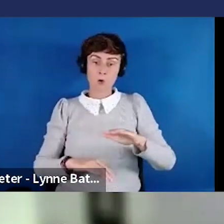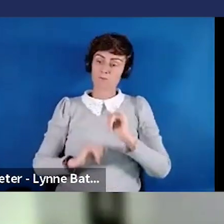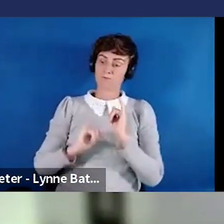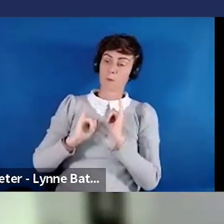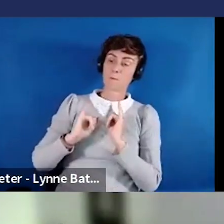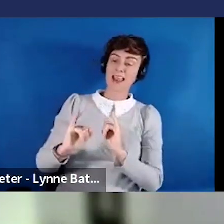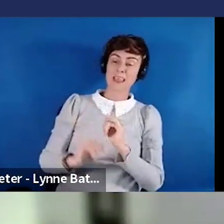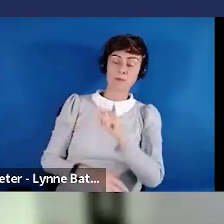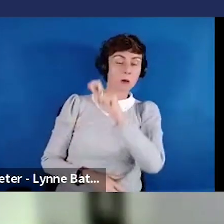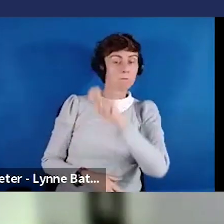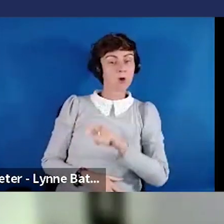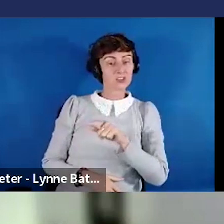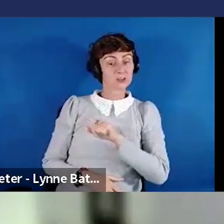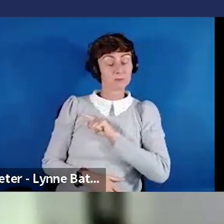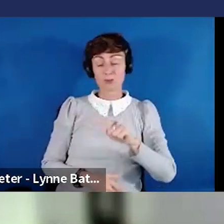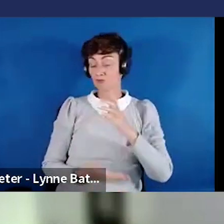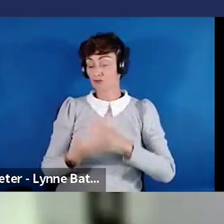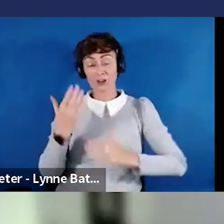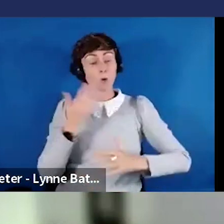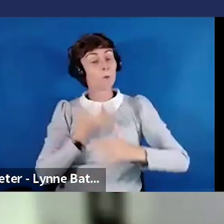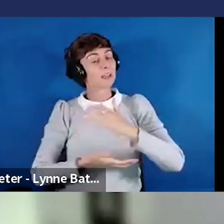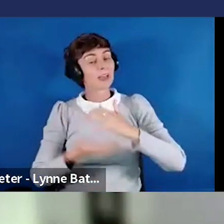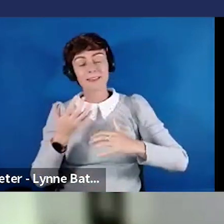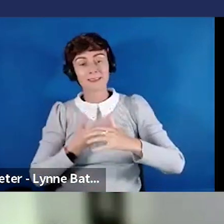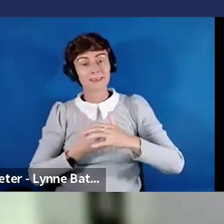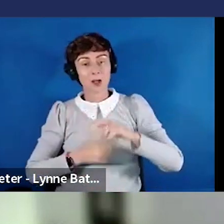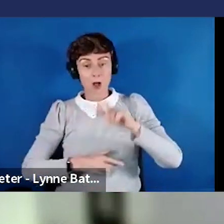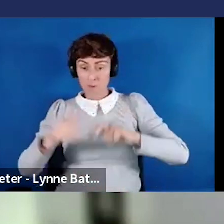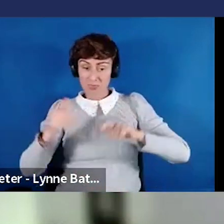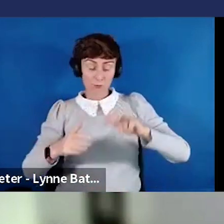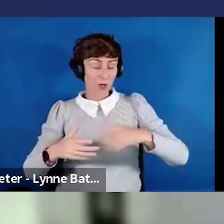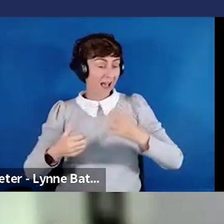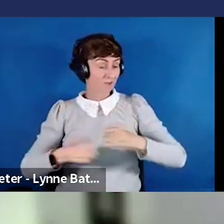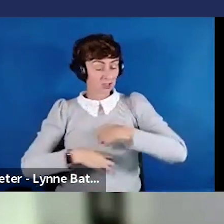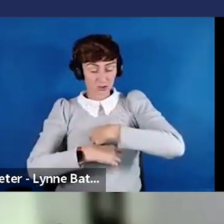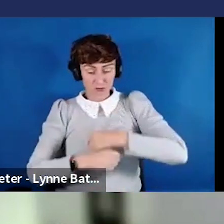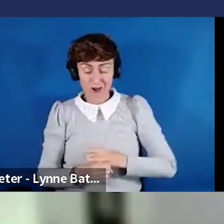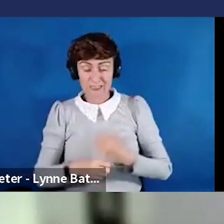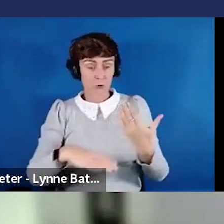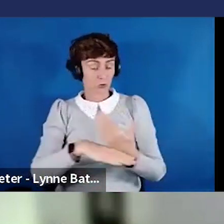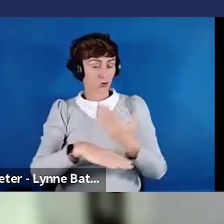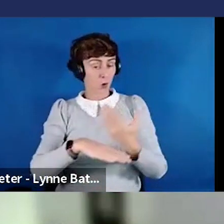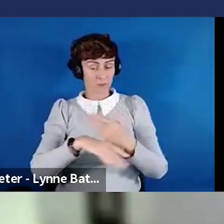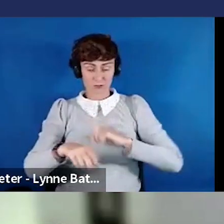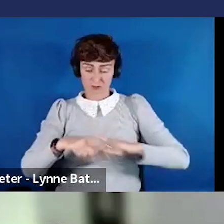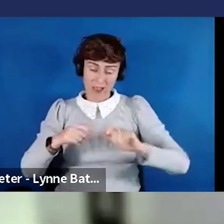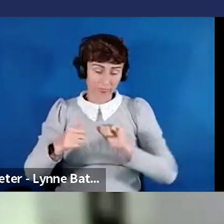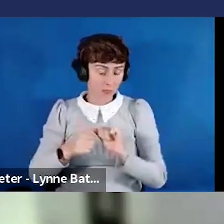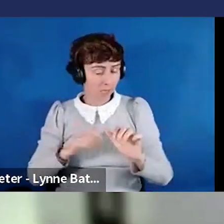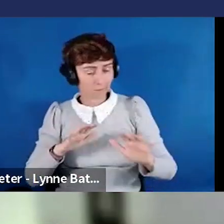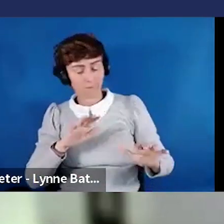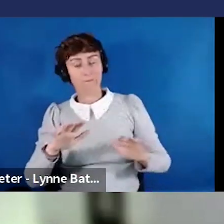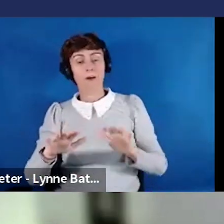individuals, because it is a very complex picture, people working under extraordinarily difficult circumstances. So, you know, we